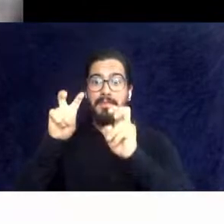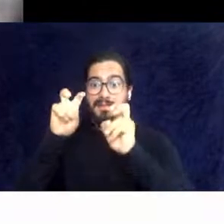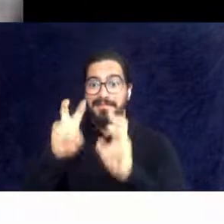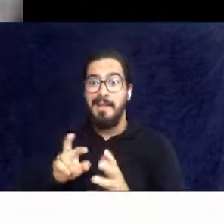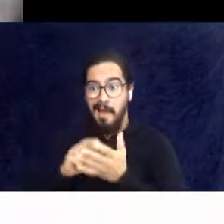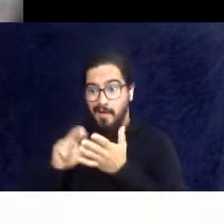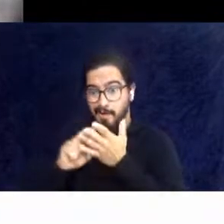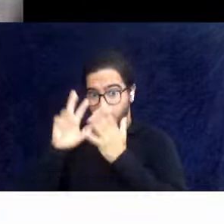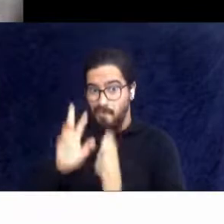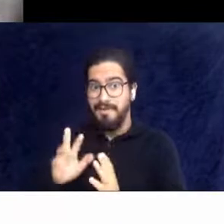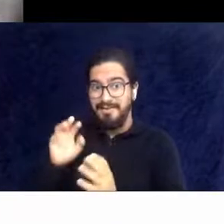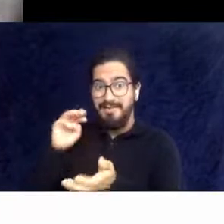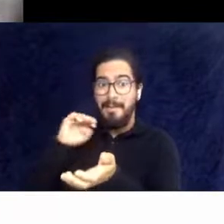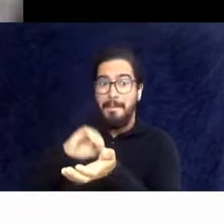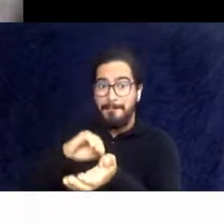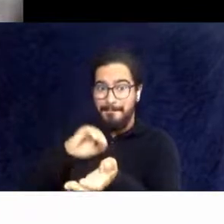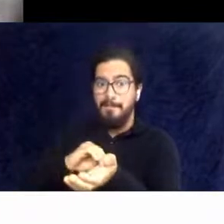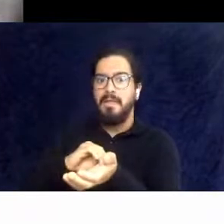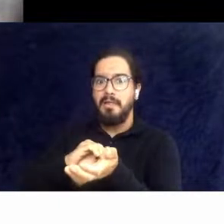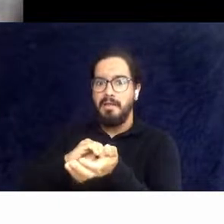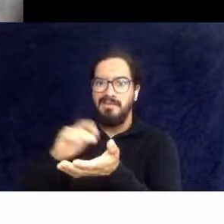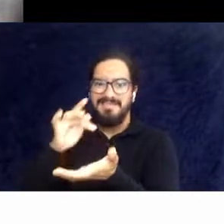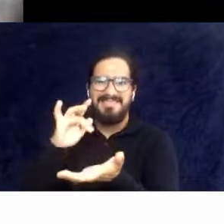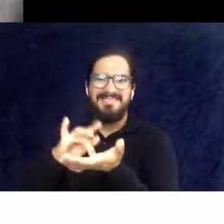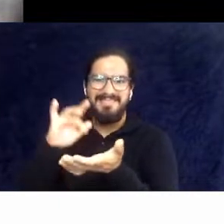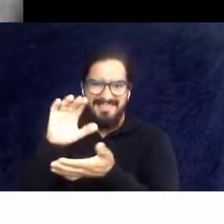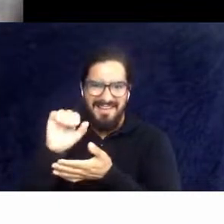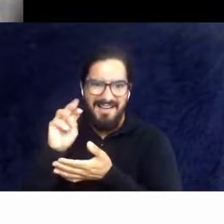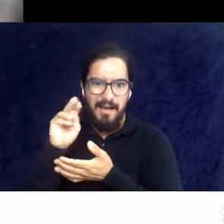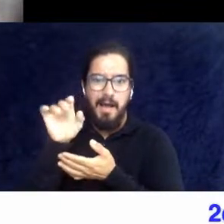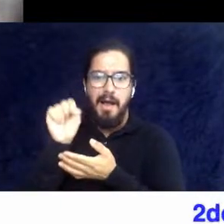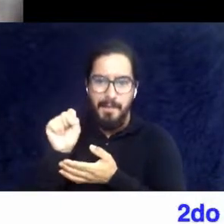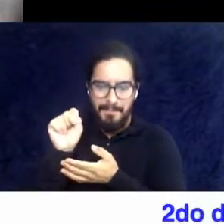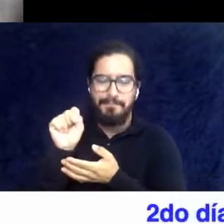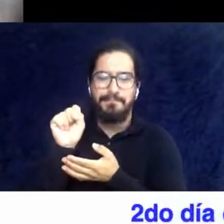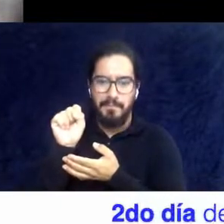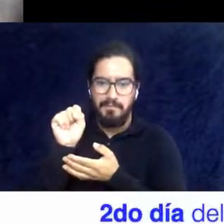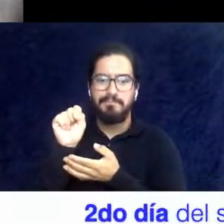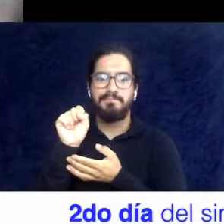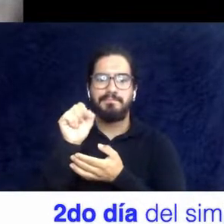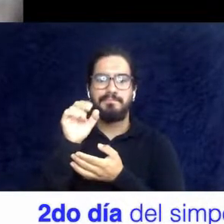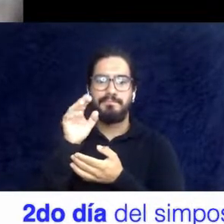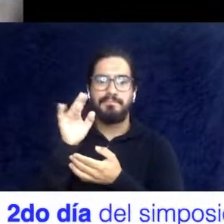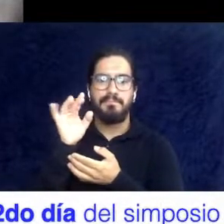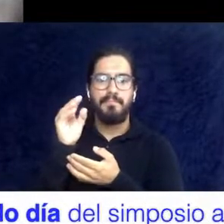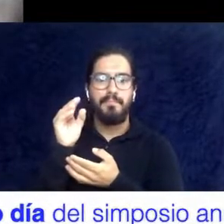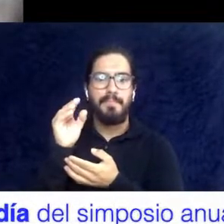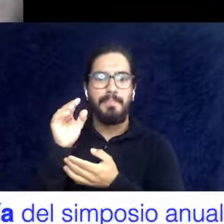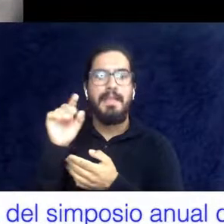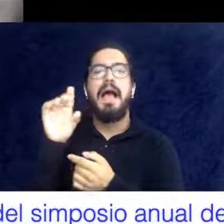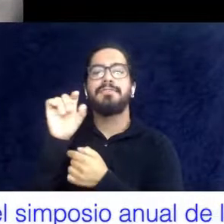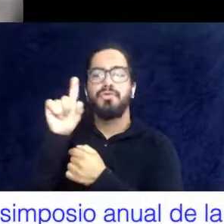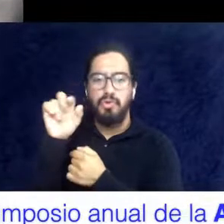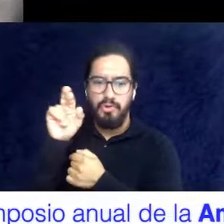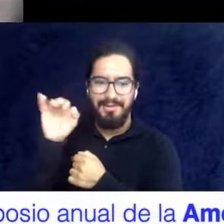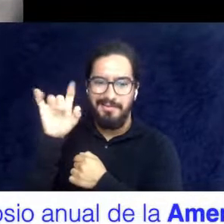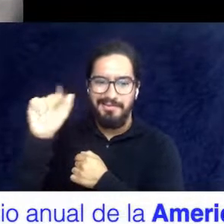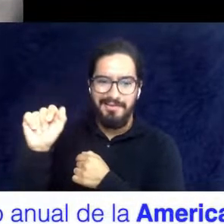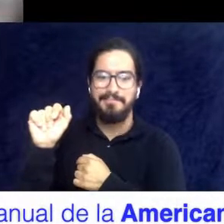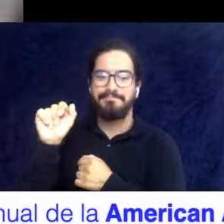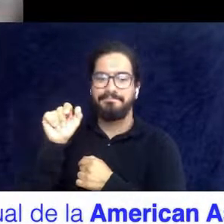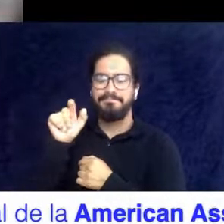and professor at the Department of Obstetrics and Gynecology at the School of Medicine.